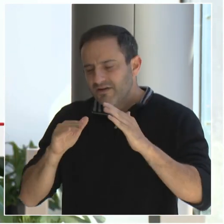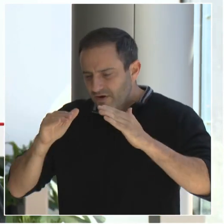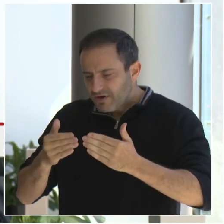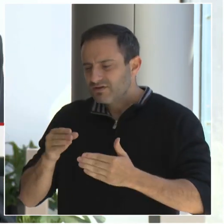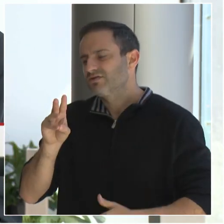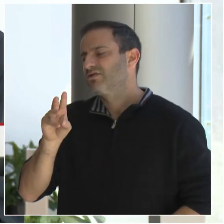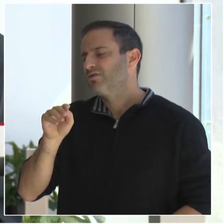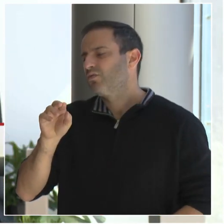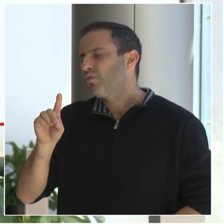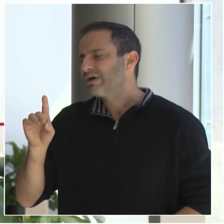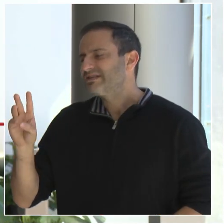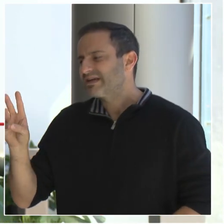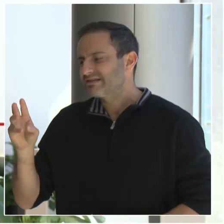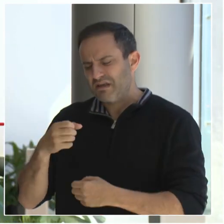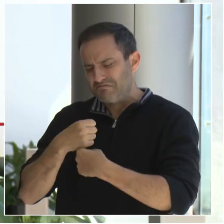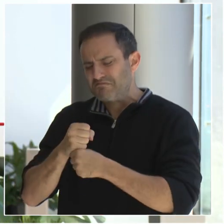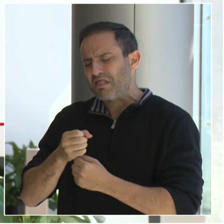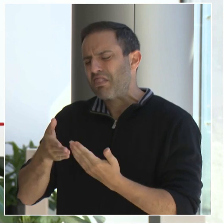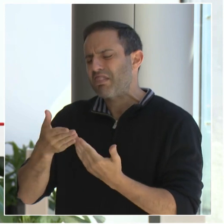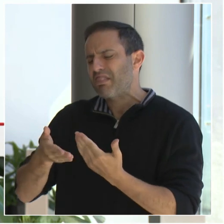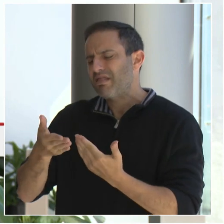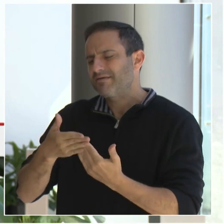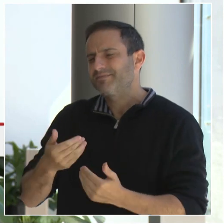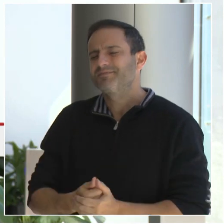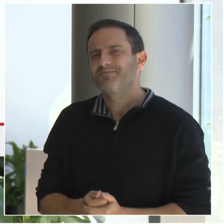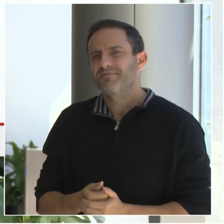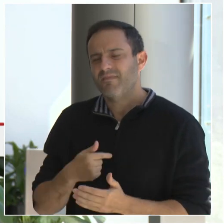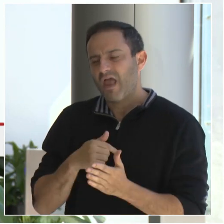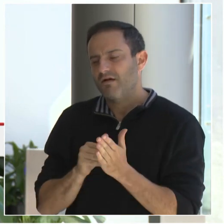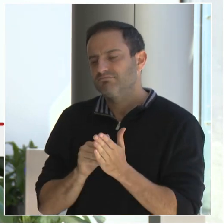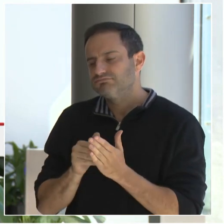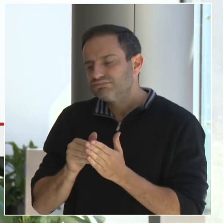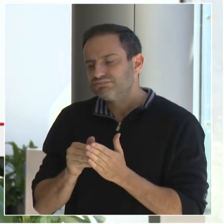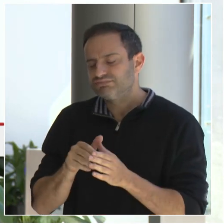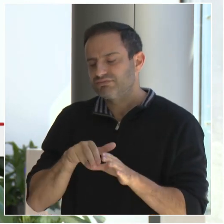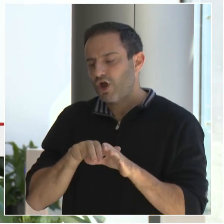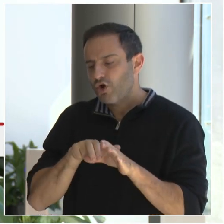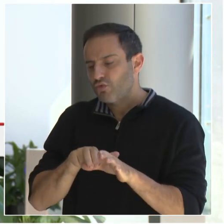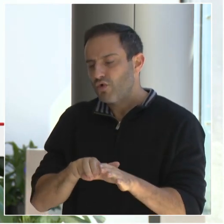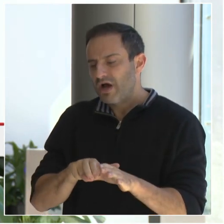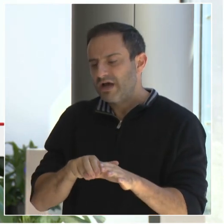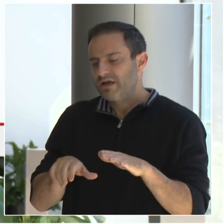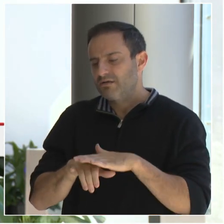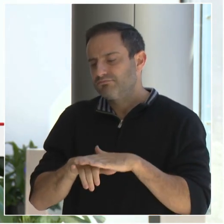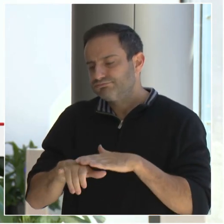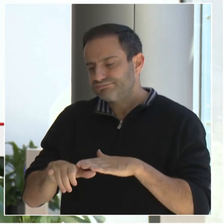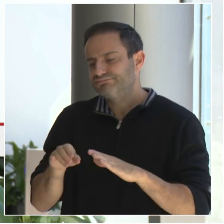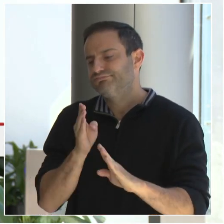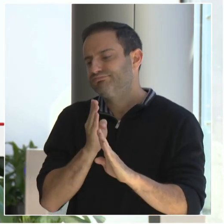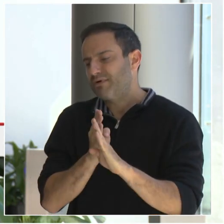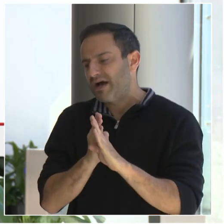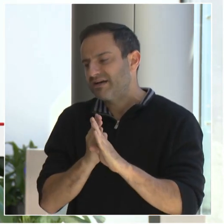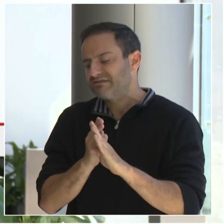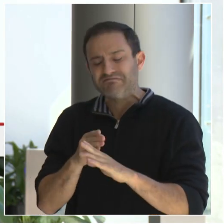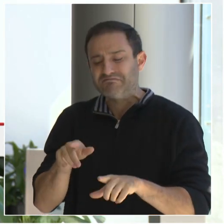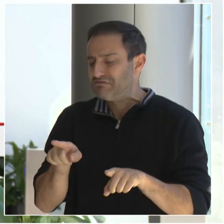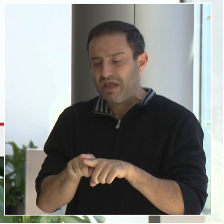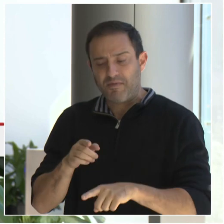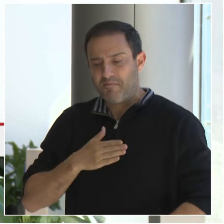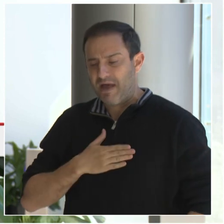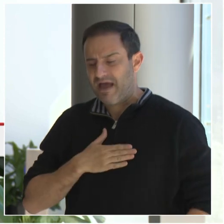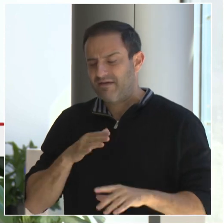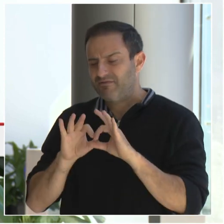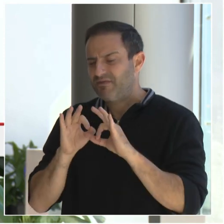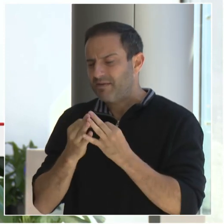this easy, and I appreciate that. I am a frequent Metro rider myself, on rail and on bus, as is my family. I'm a